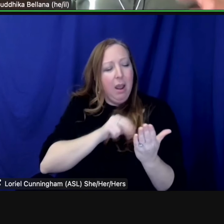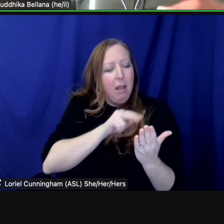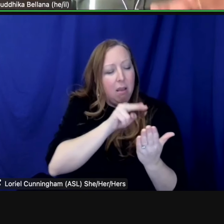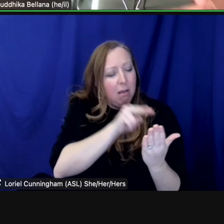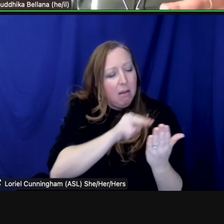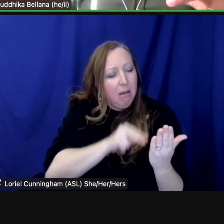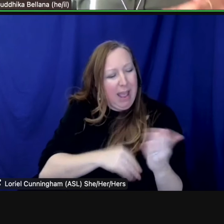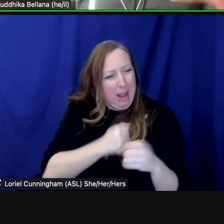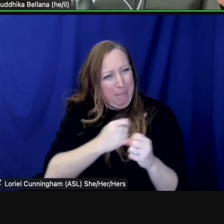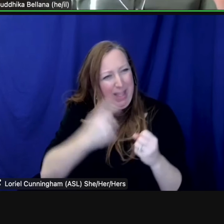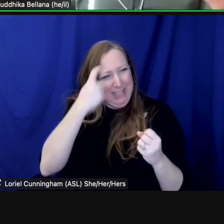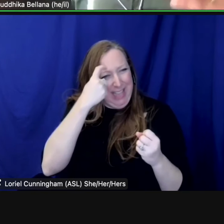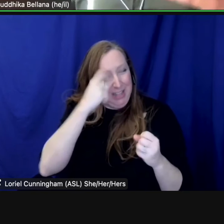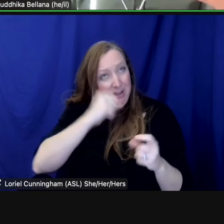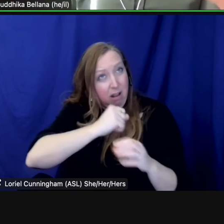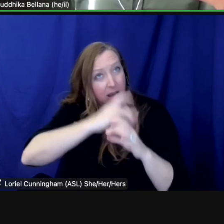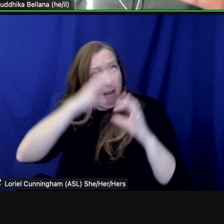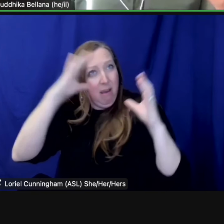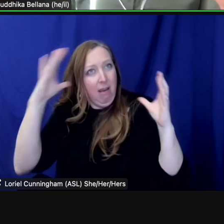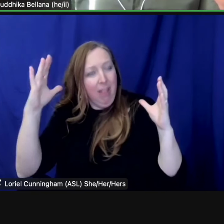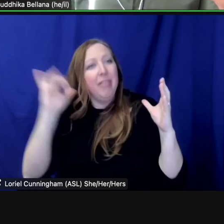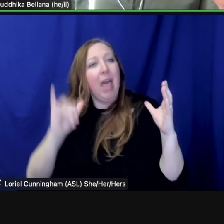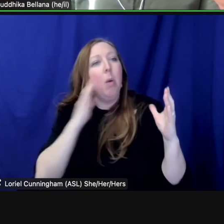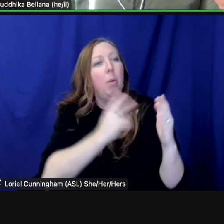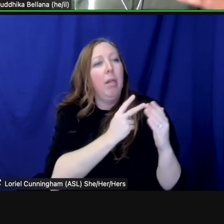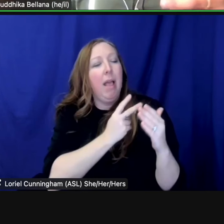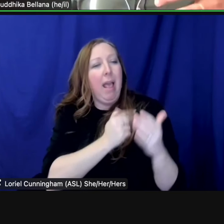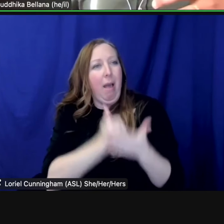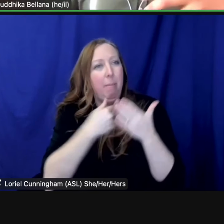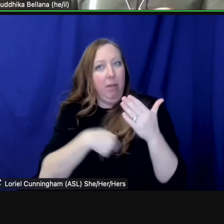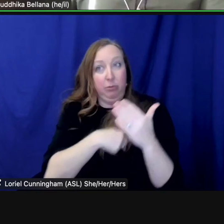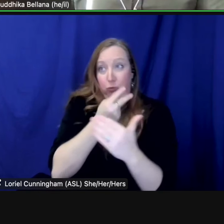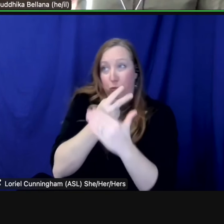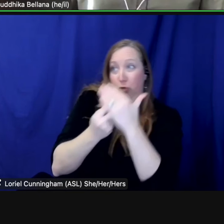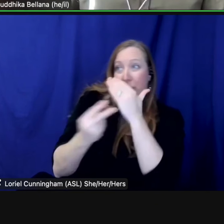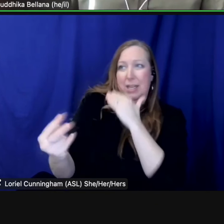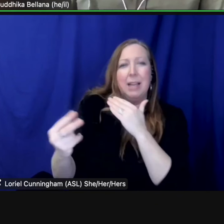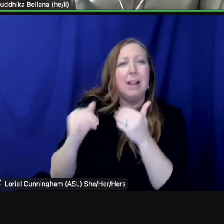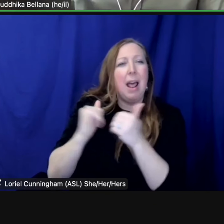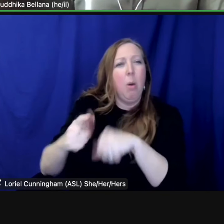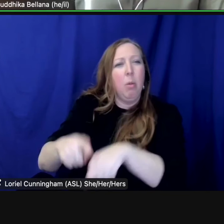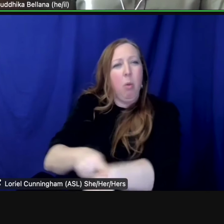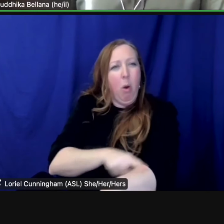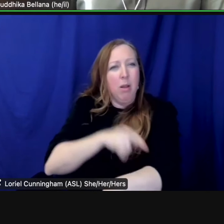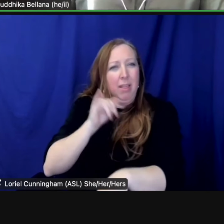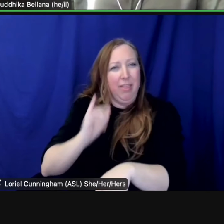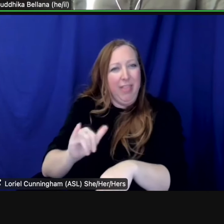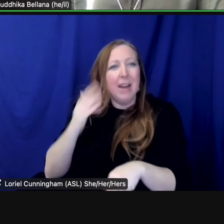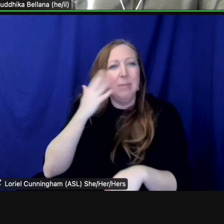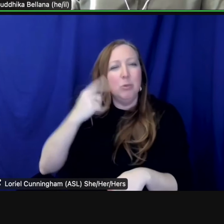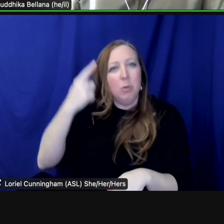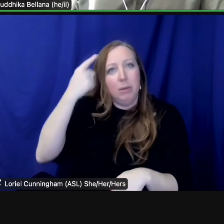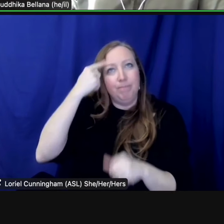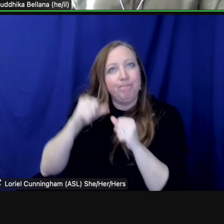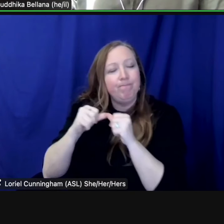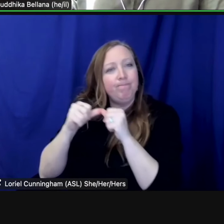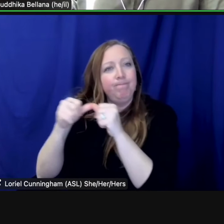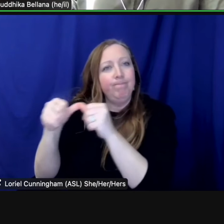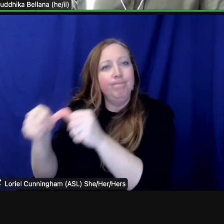sense of it that seems to be predictive, or most predictive, of the extent to which that experience then persists in